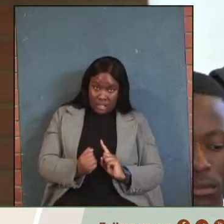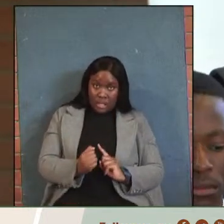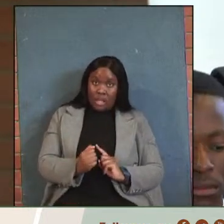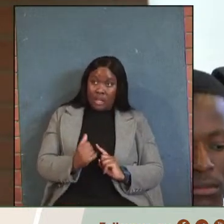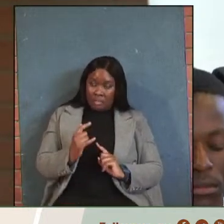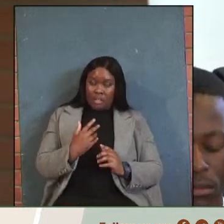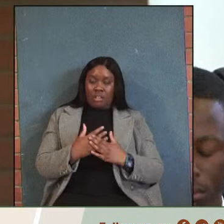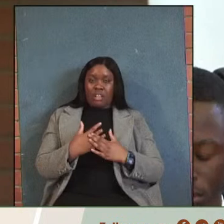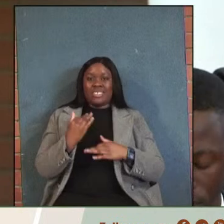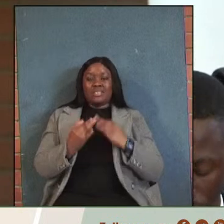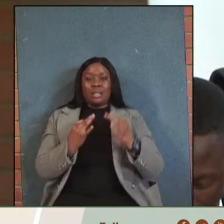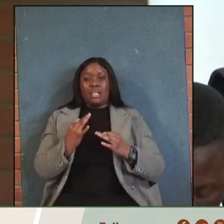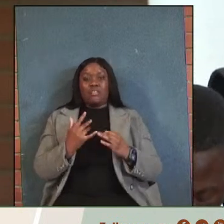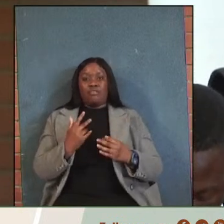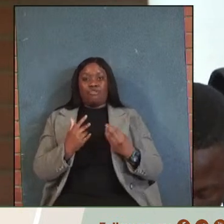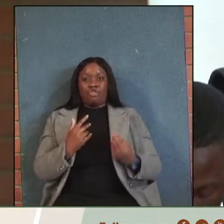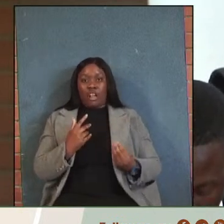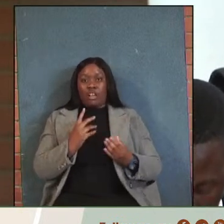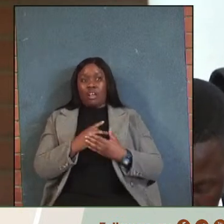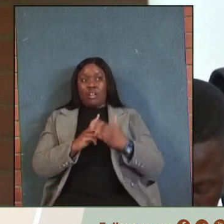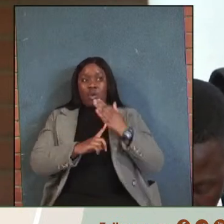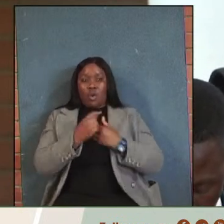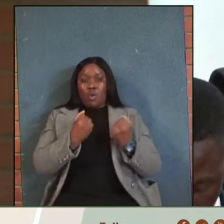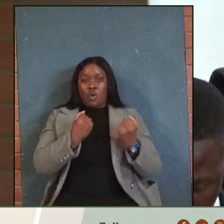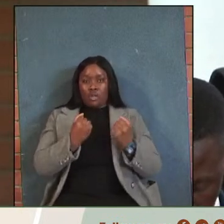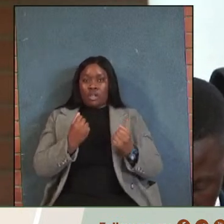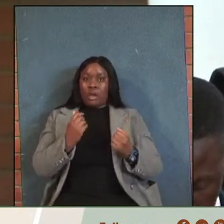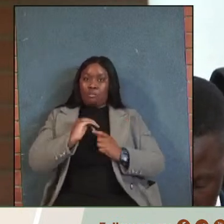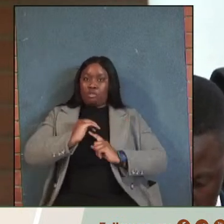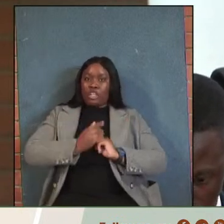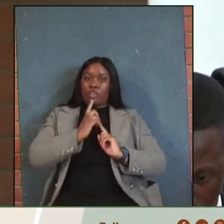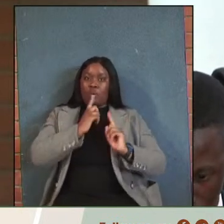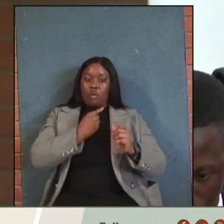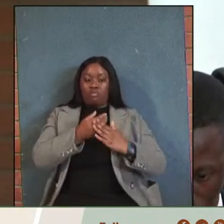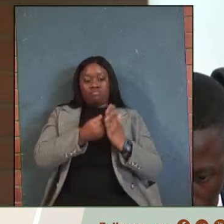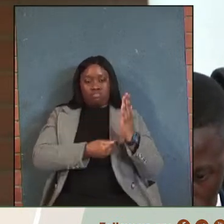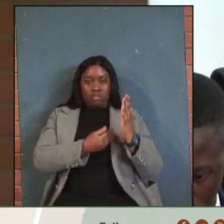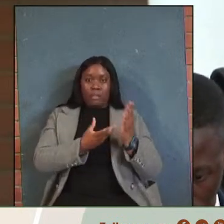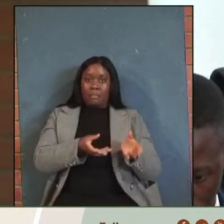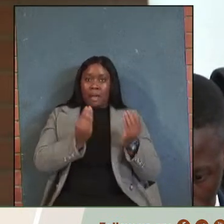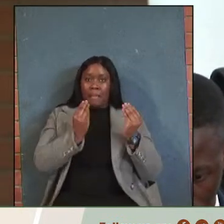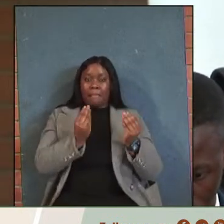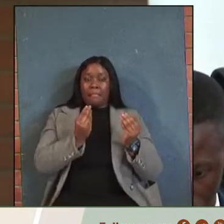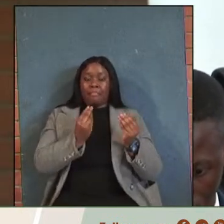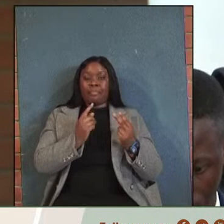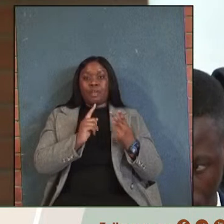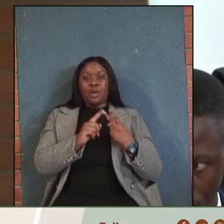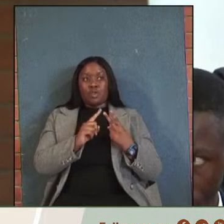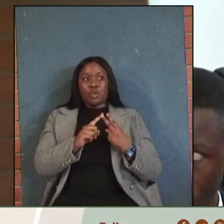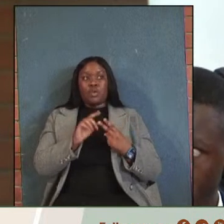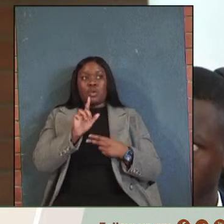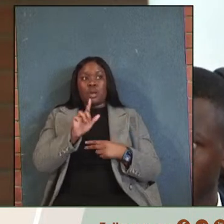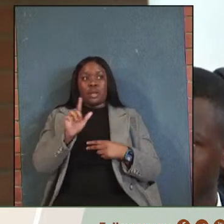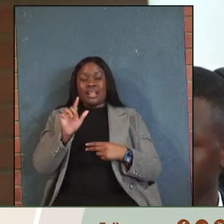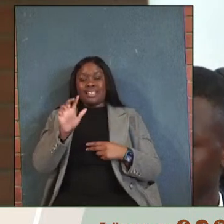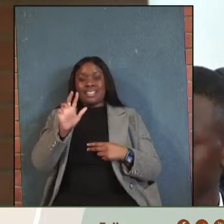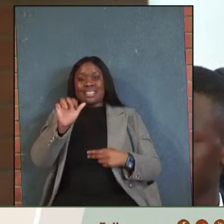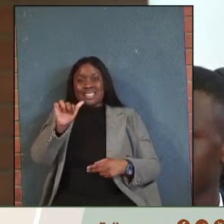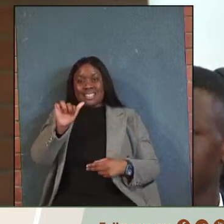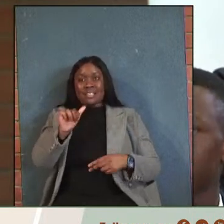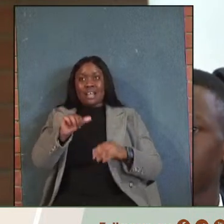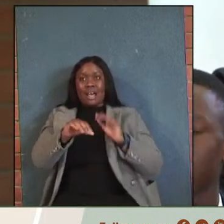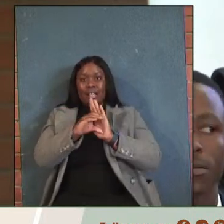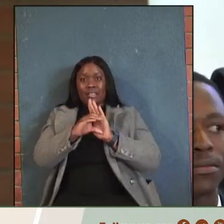order against the abuser. And Films and Publication Act of 1996, which protects children